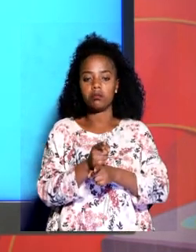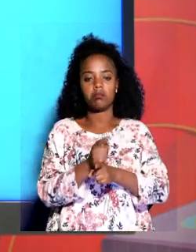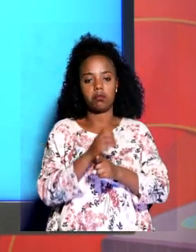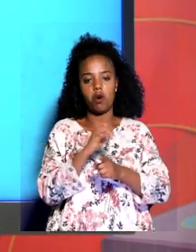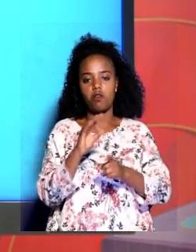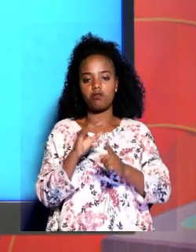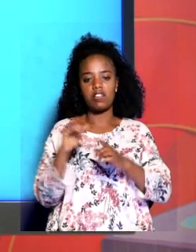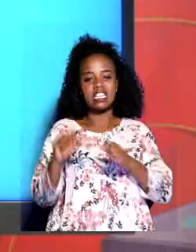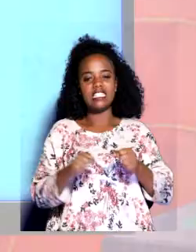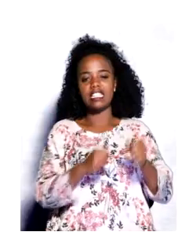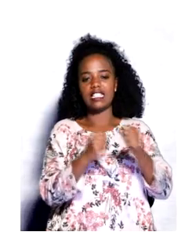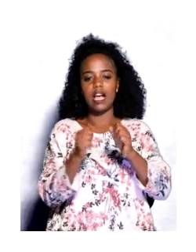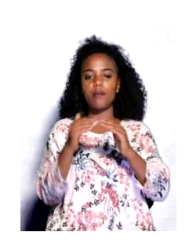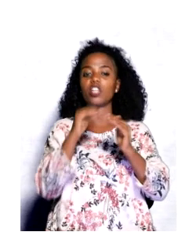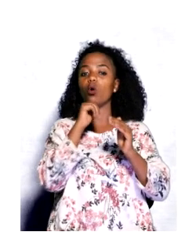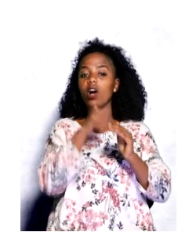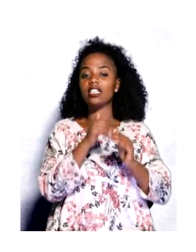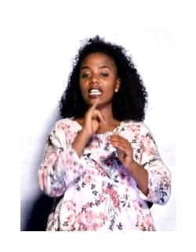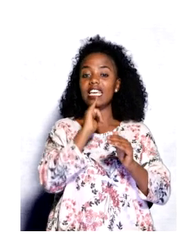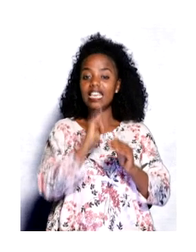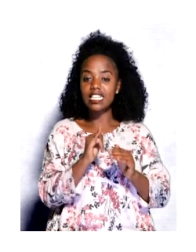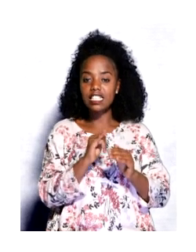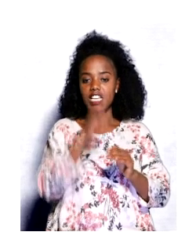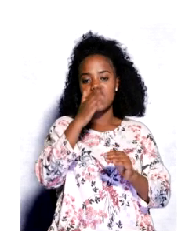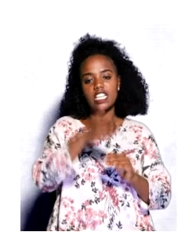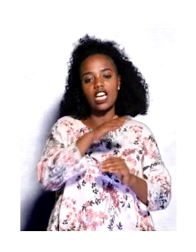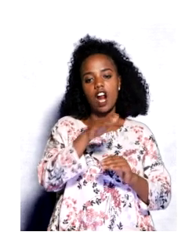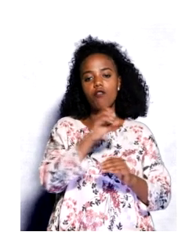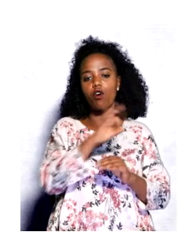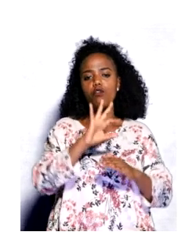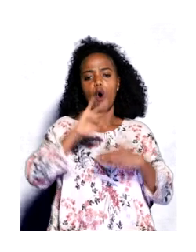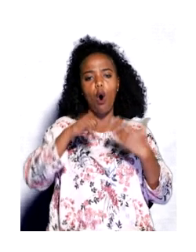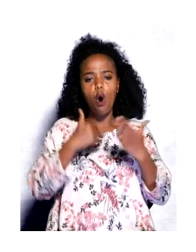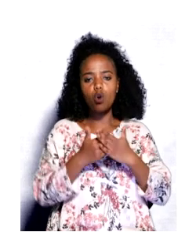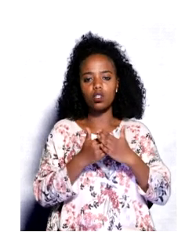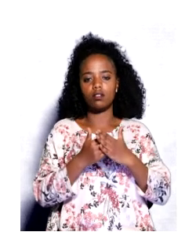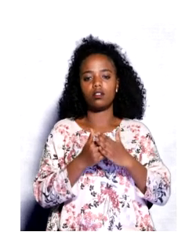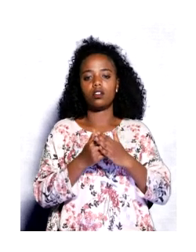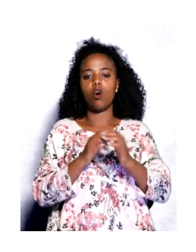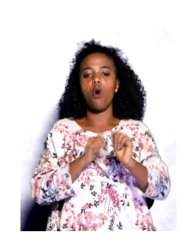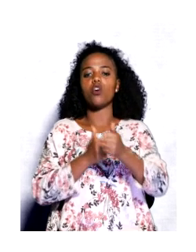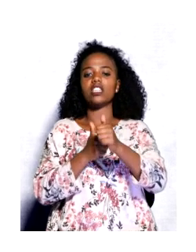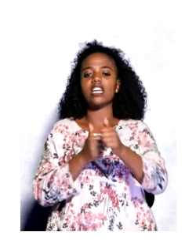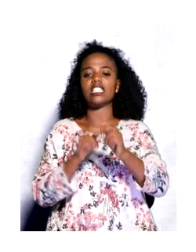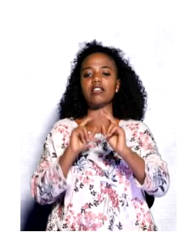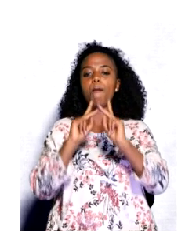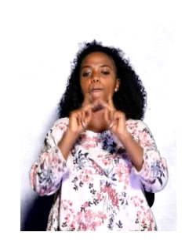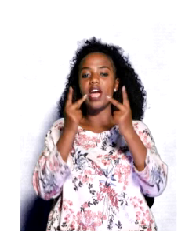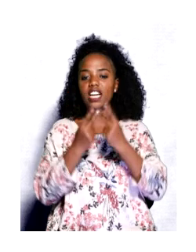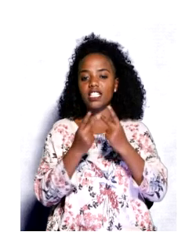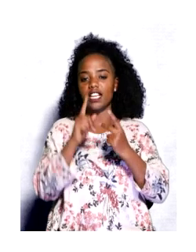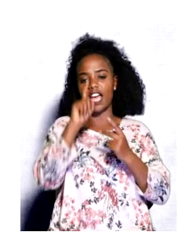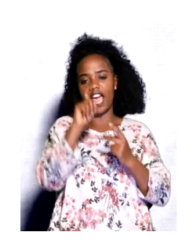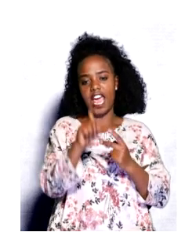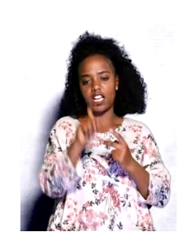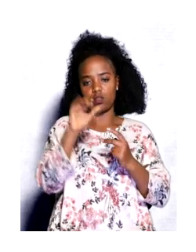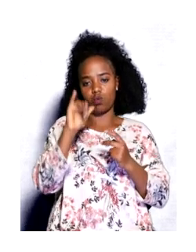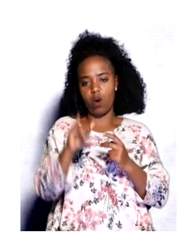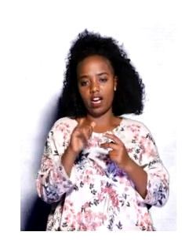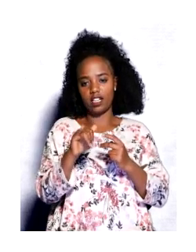linear inequality is a graph of all ordered pairs x, y that satisfies all